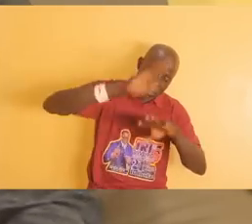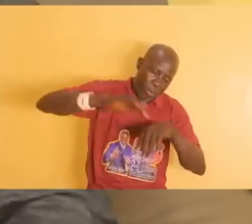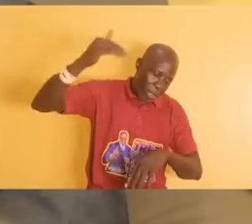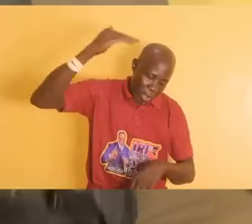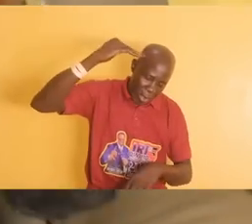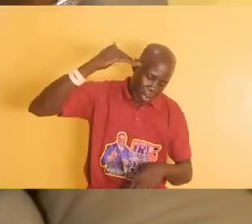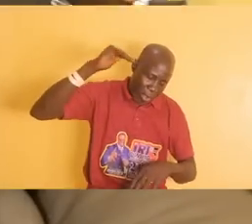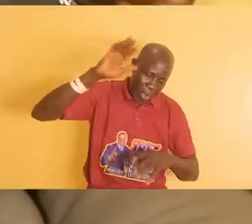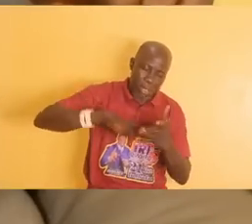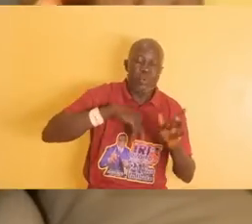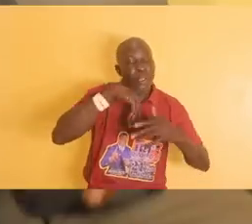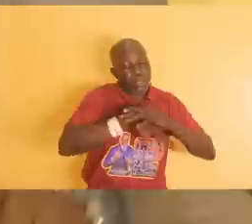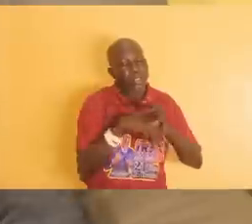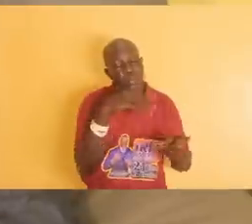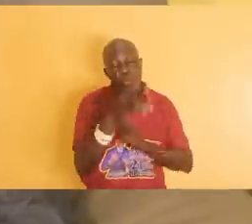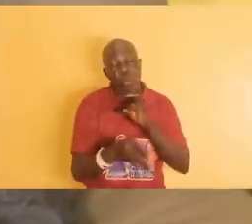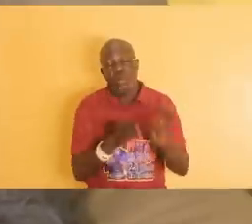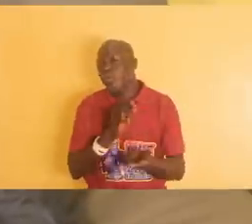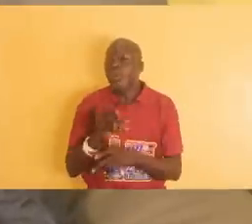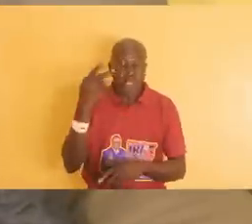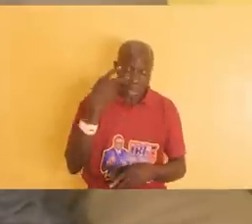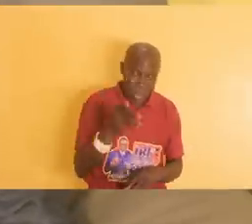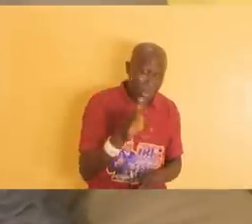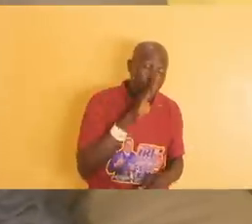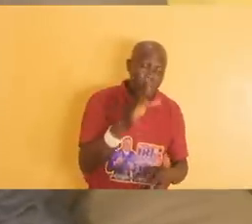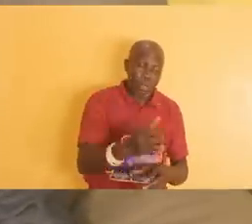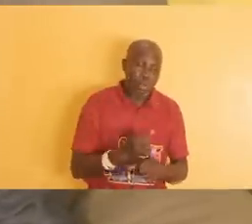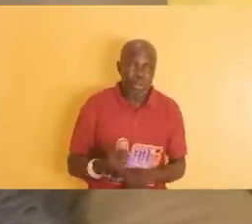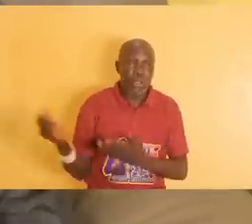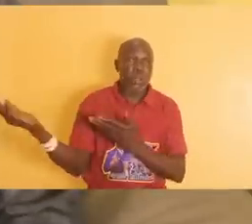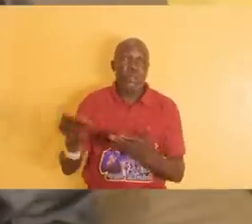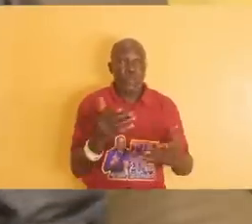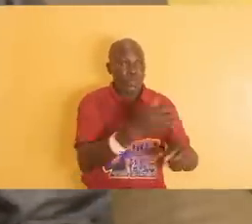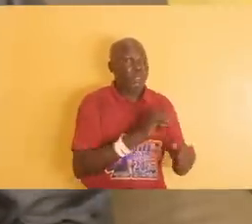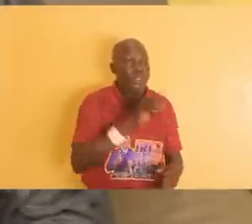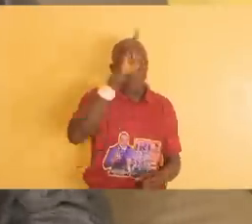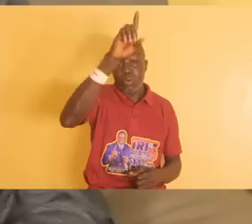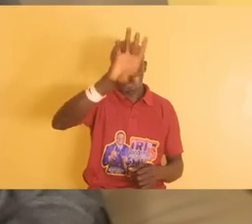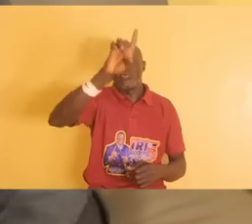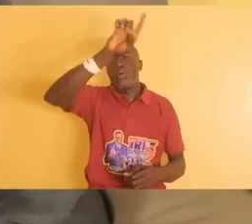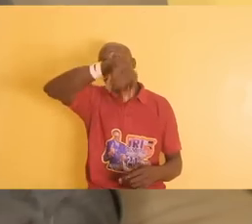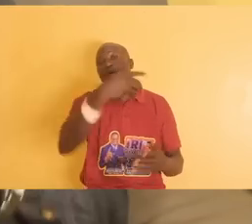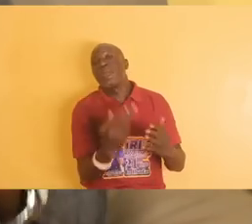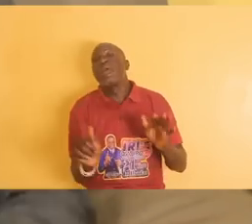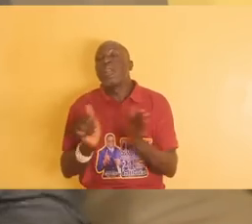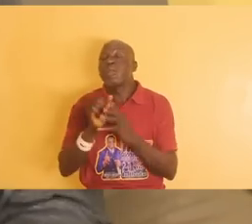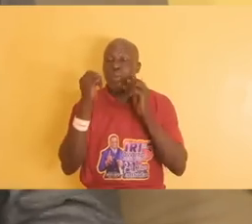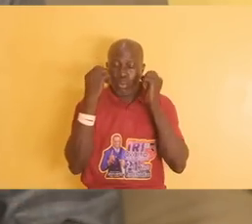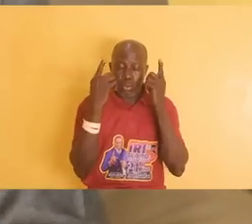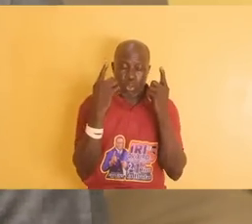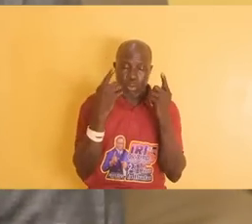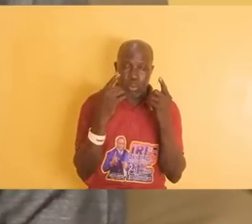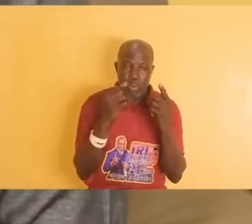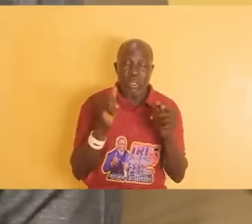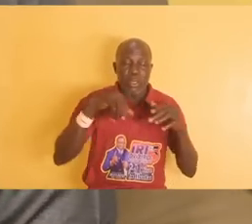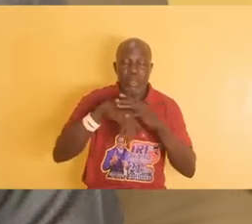head. The seventh one. Go to the world. Whoa! Behold. Go and father where I am. And I